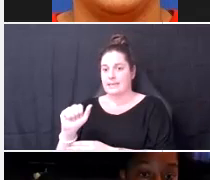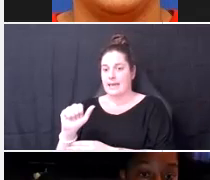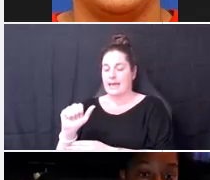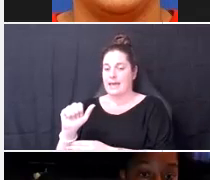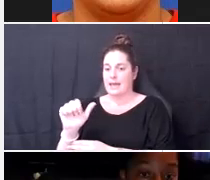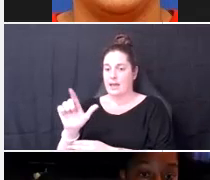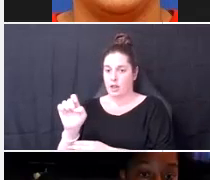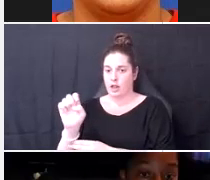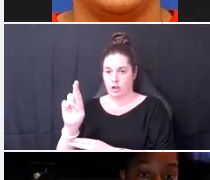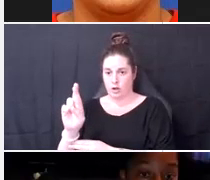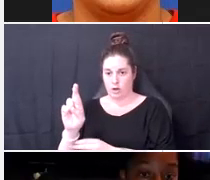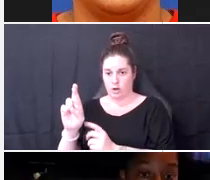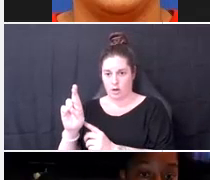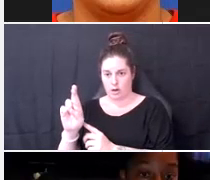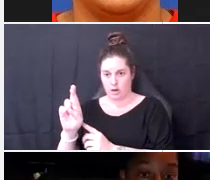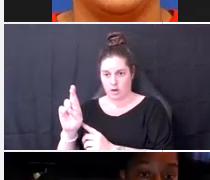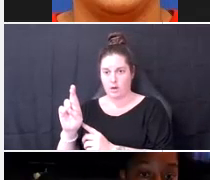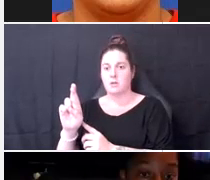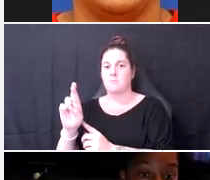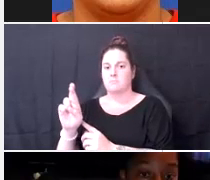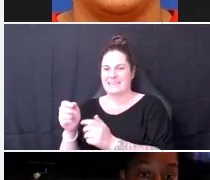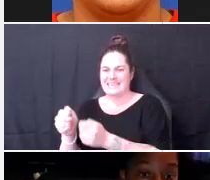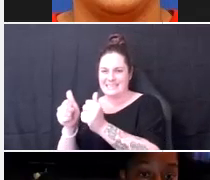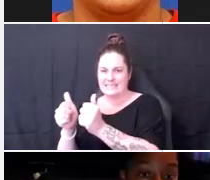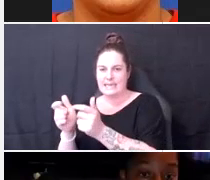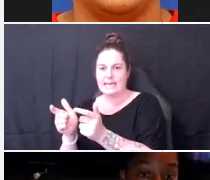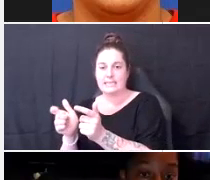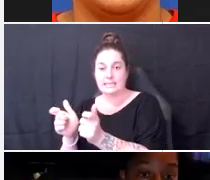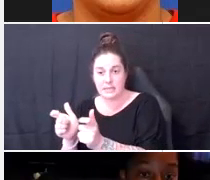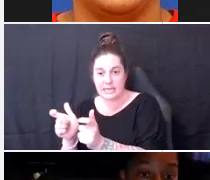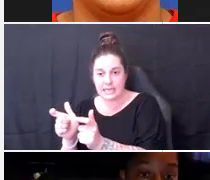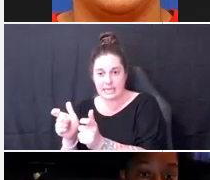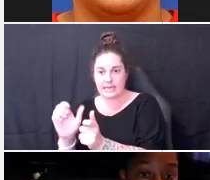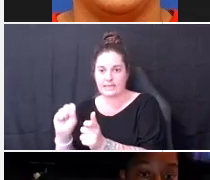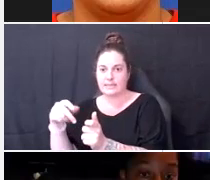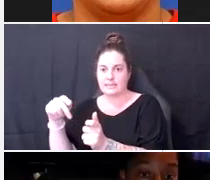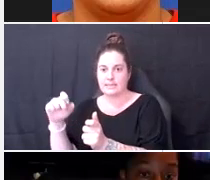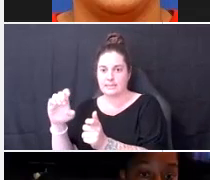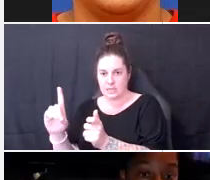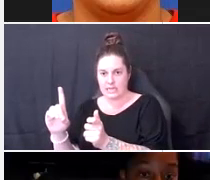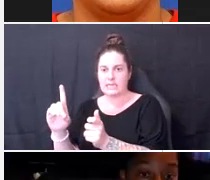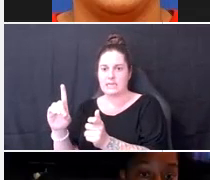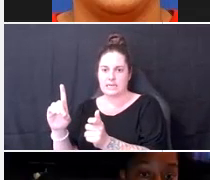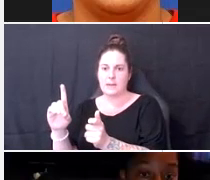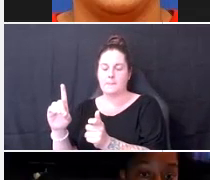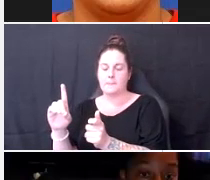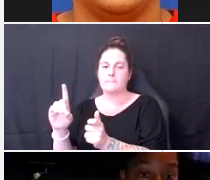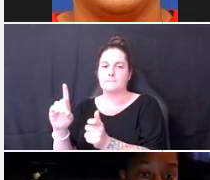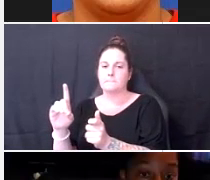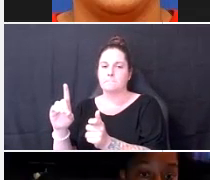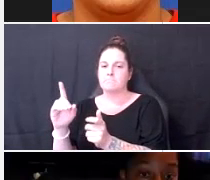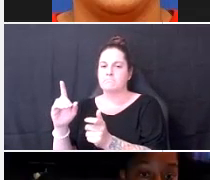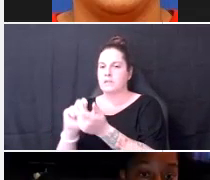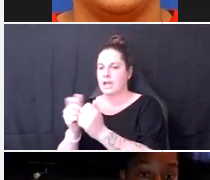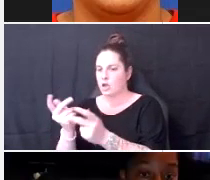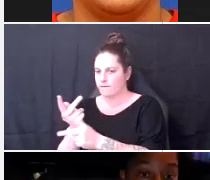And so instantaneous speed is a scalar property And what you do is you look